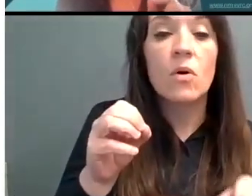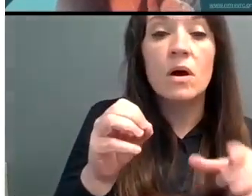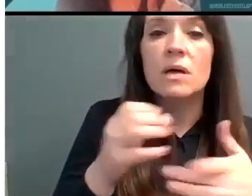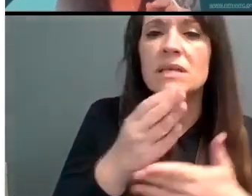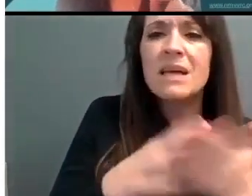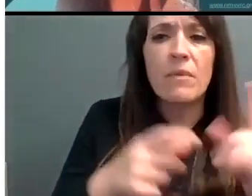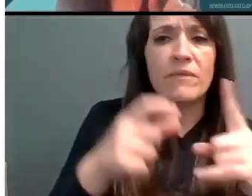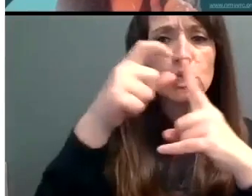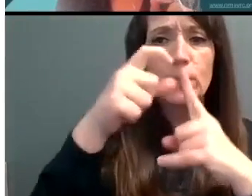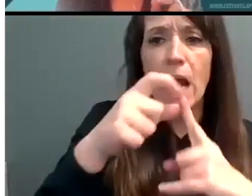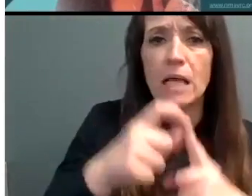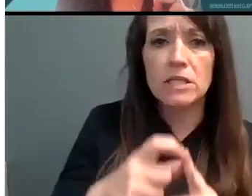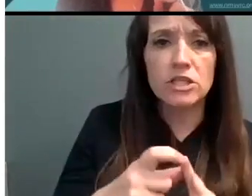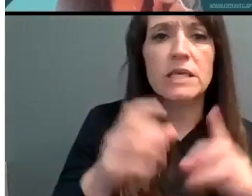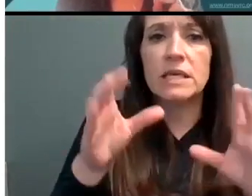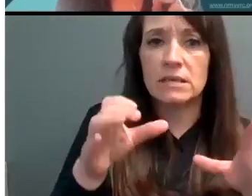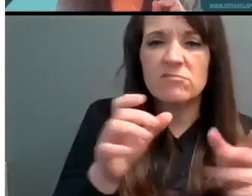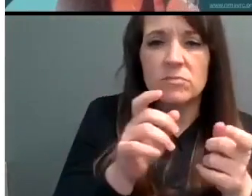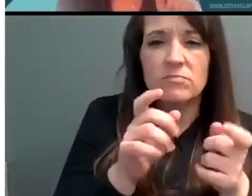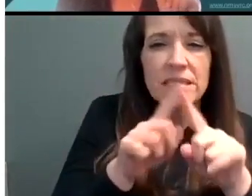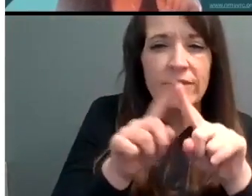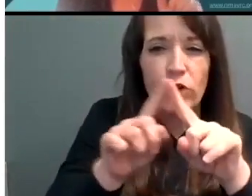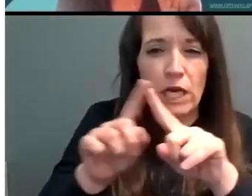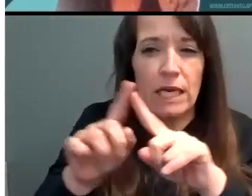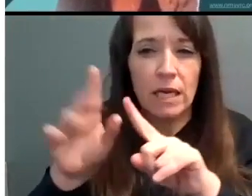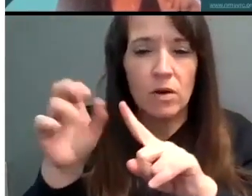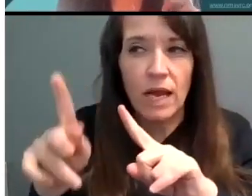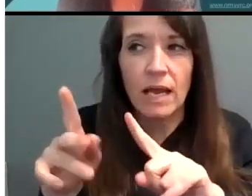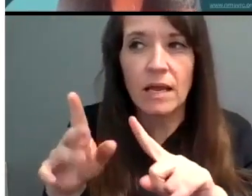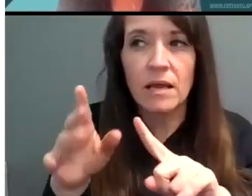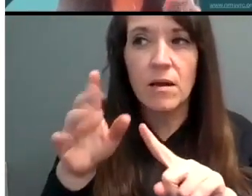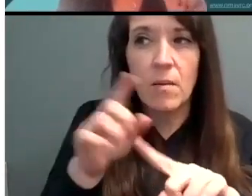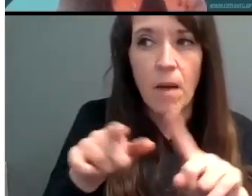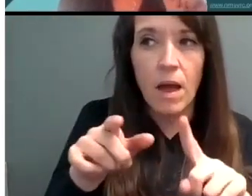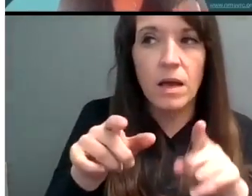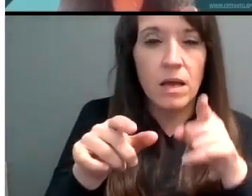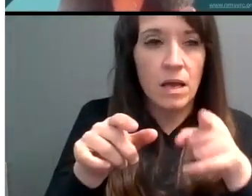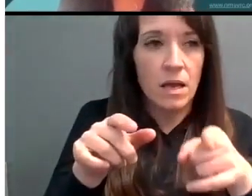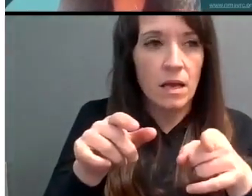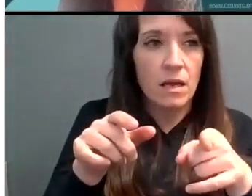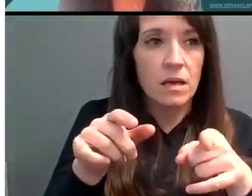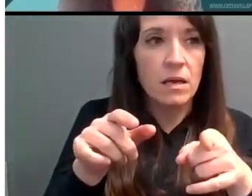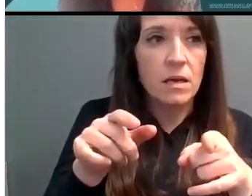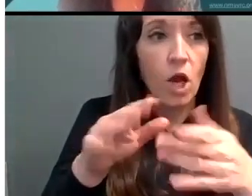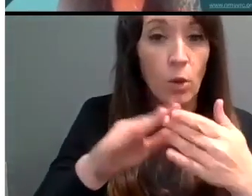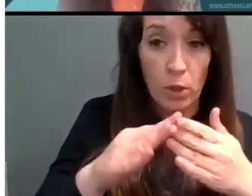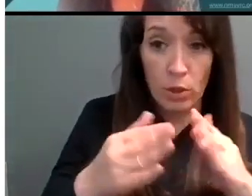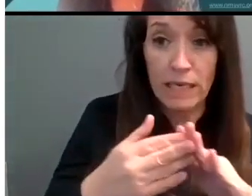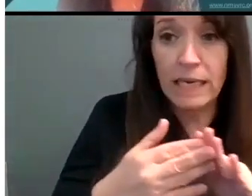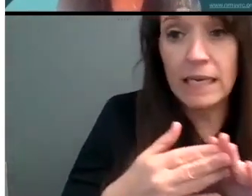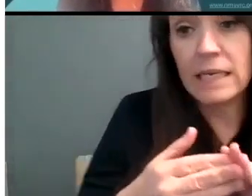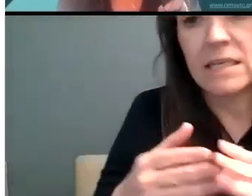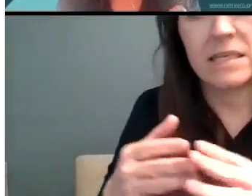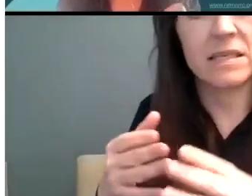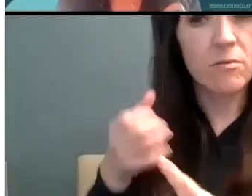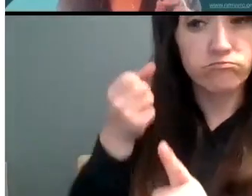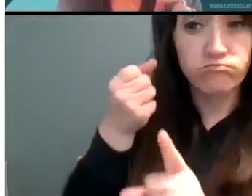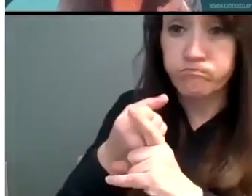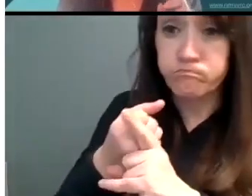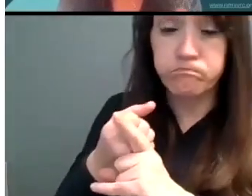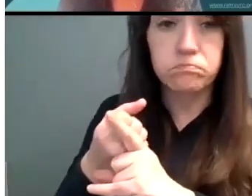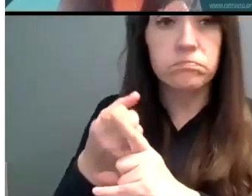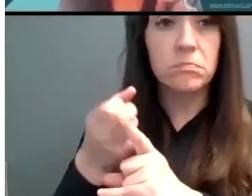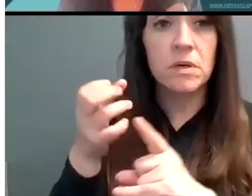terminology might be different for mass violence, but I want to highlight that communities as a whole can be impacted and struggle. I have not met